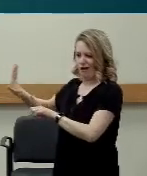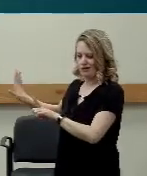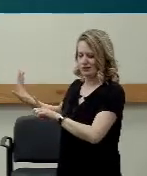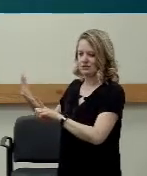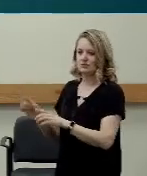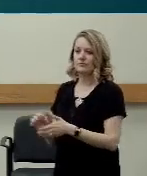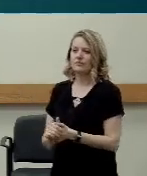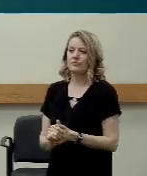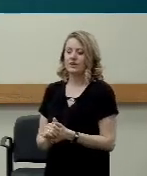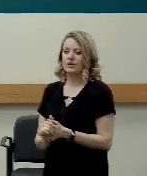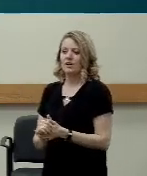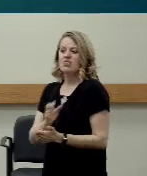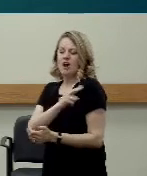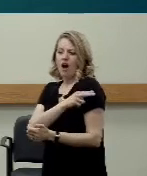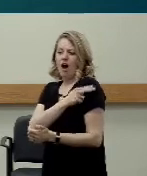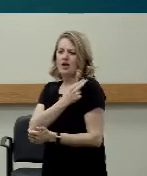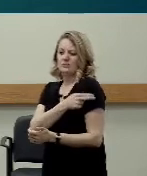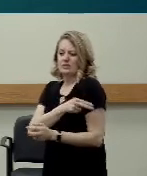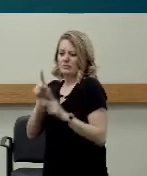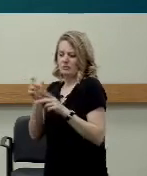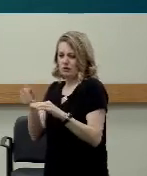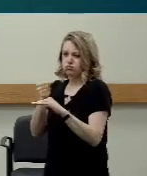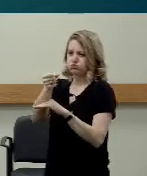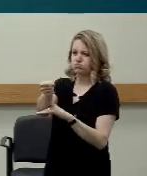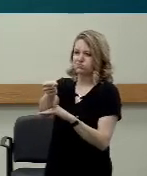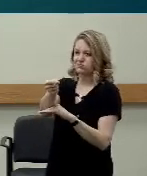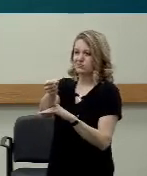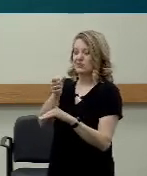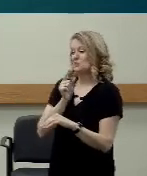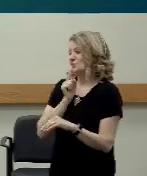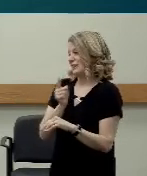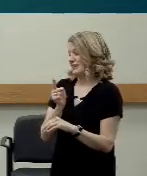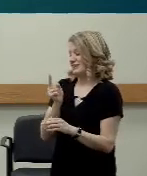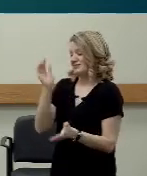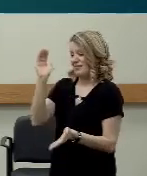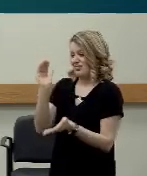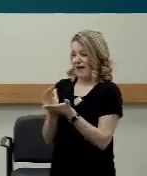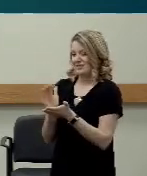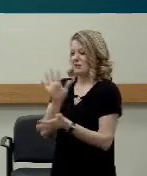proving out to be approximately 1/4 of what was first predicted.